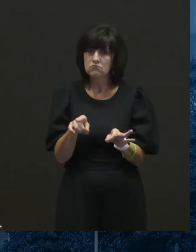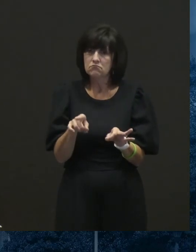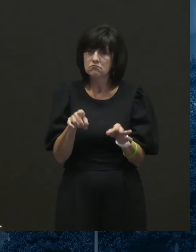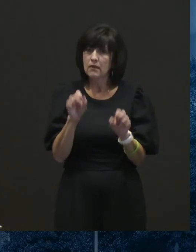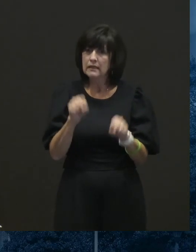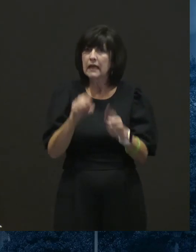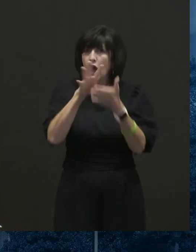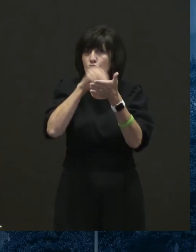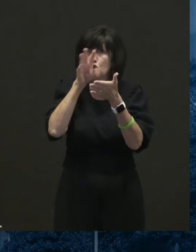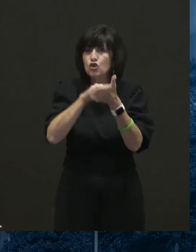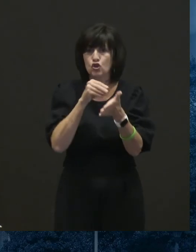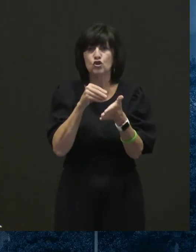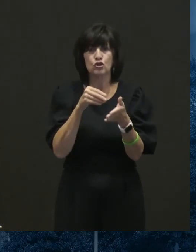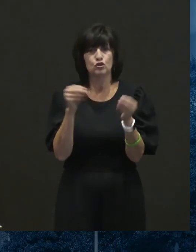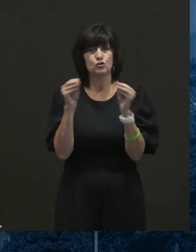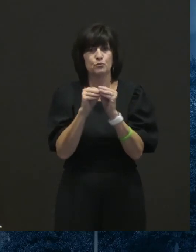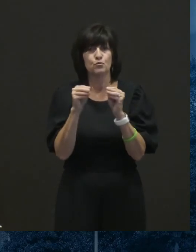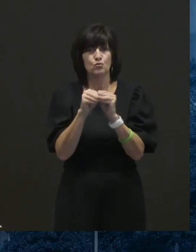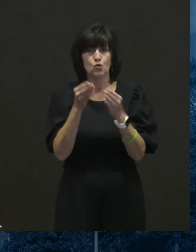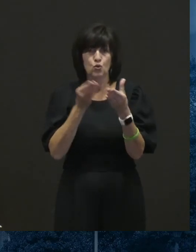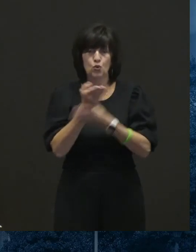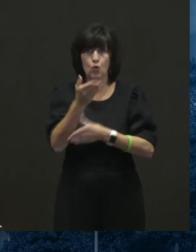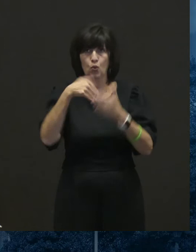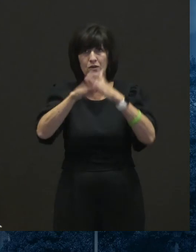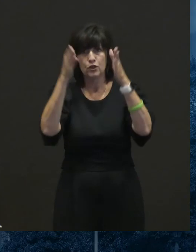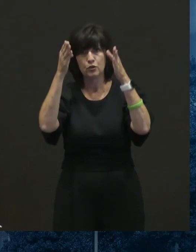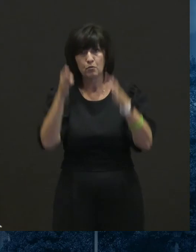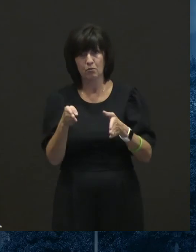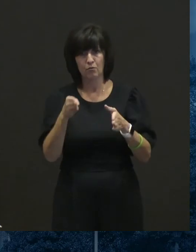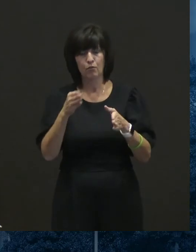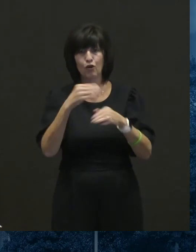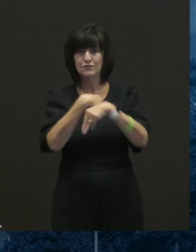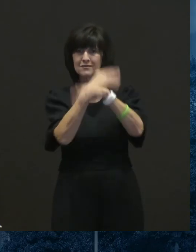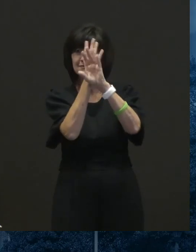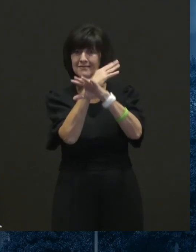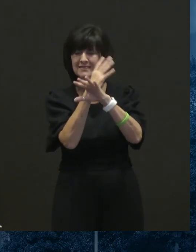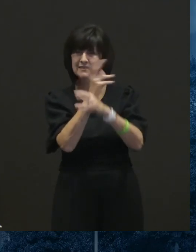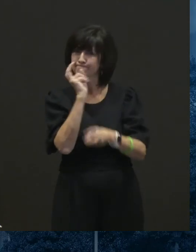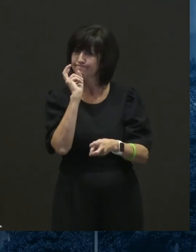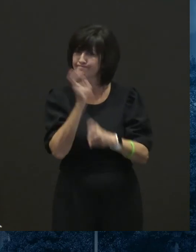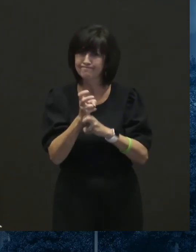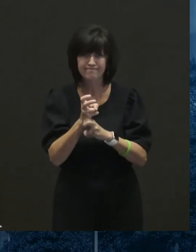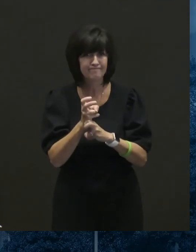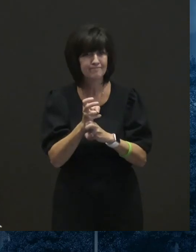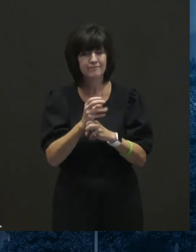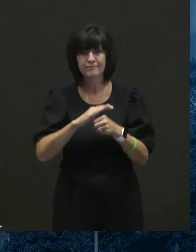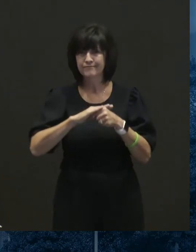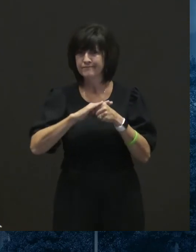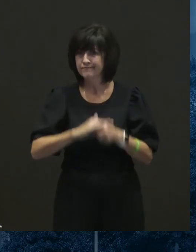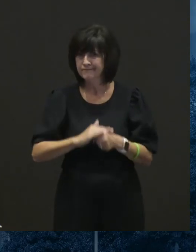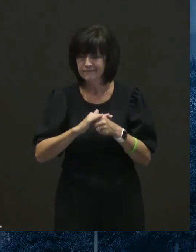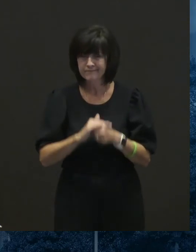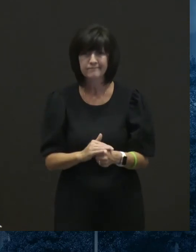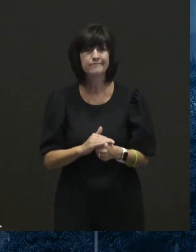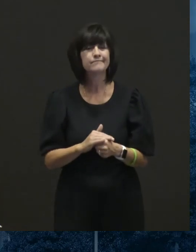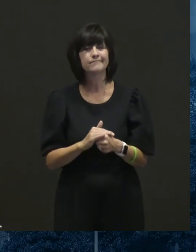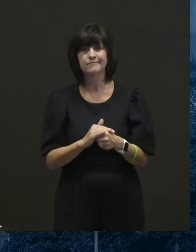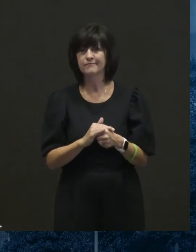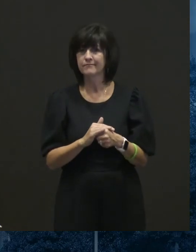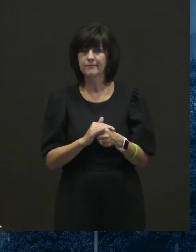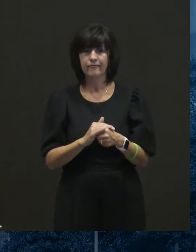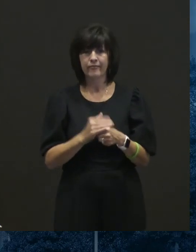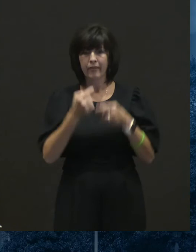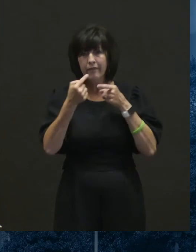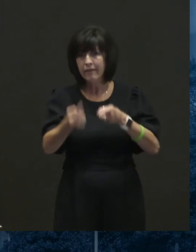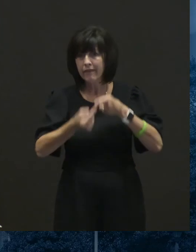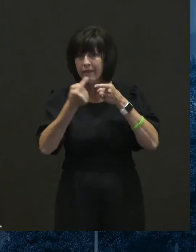that. I talked to teachers on the phone the other day. It's a lot of stress involved in all of this, and we're seeing that on both